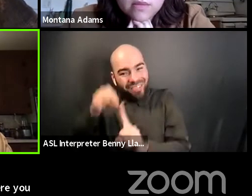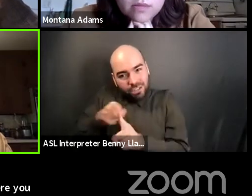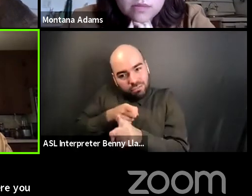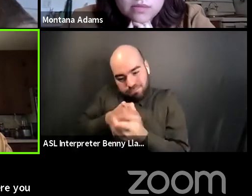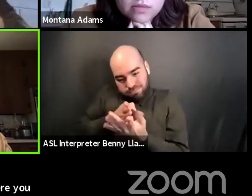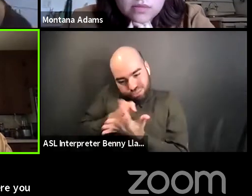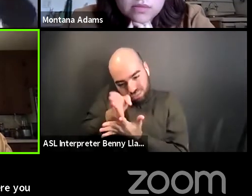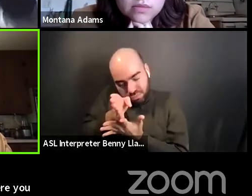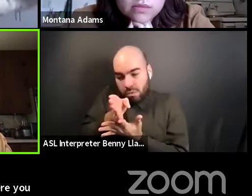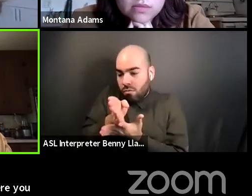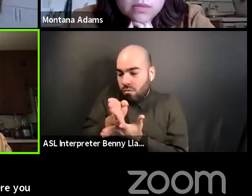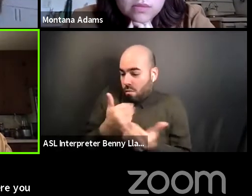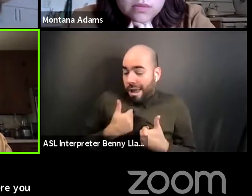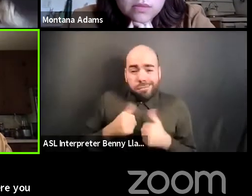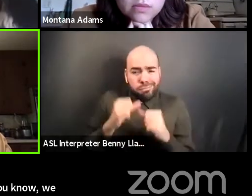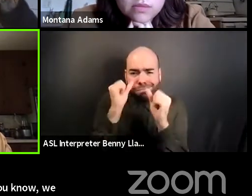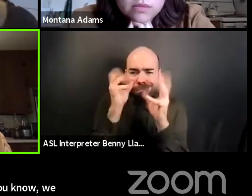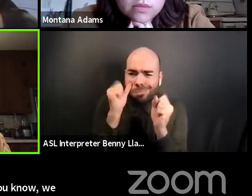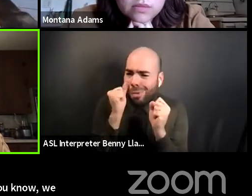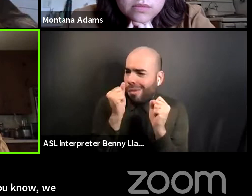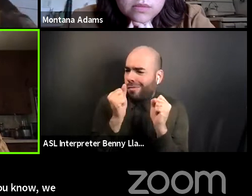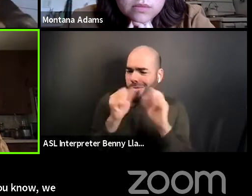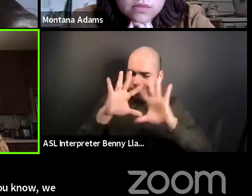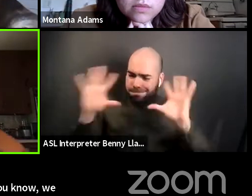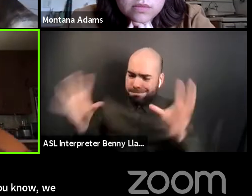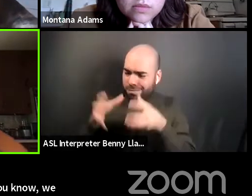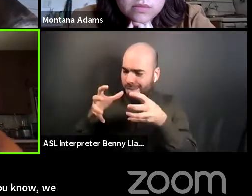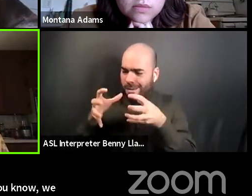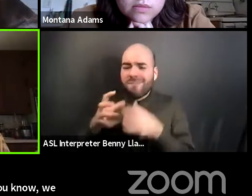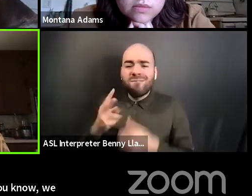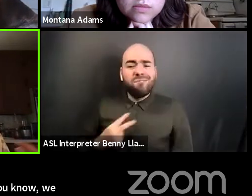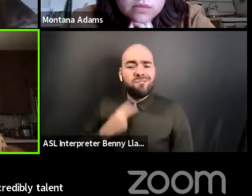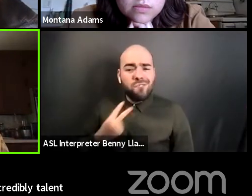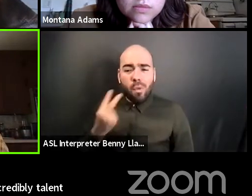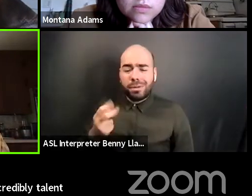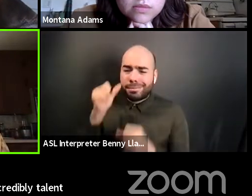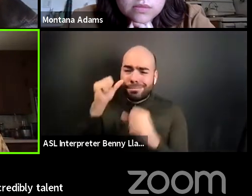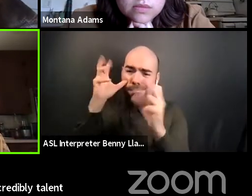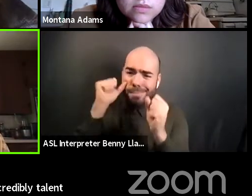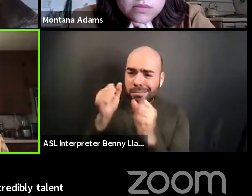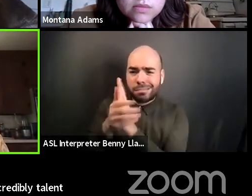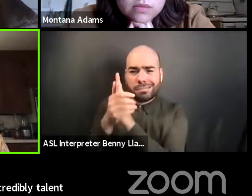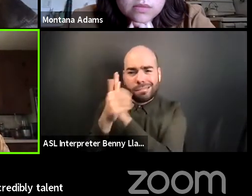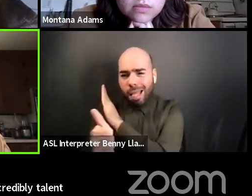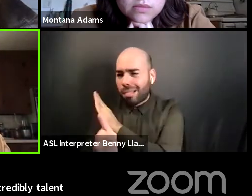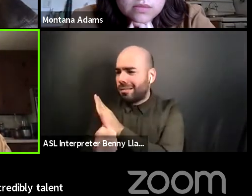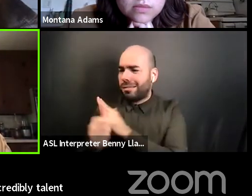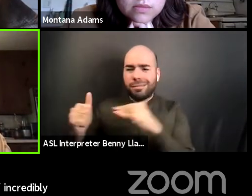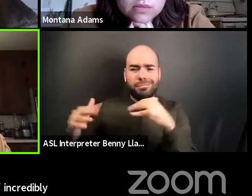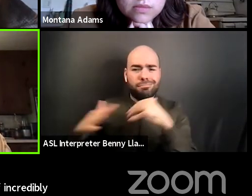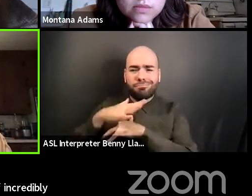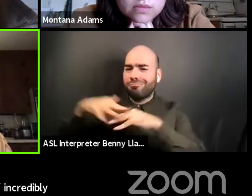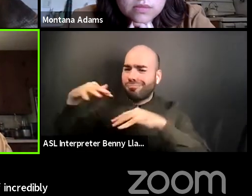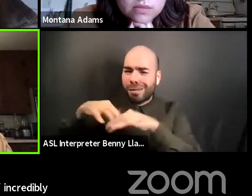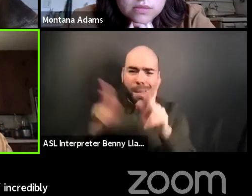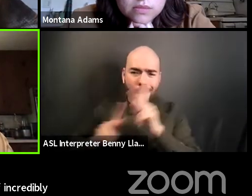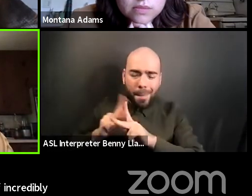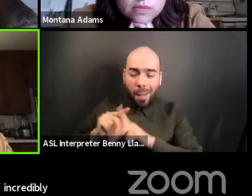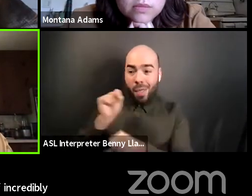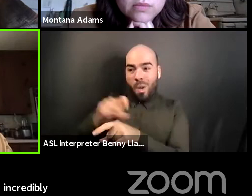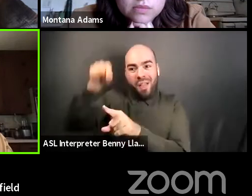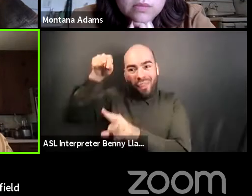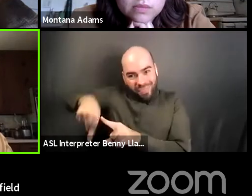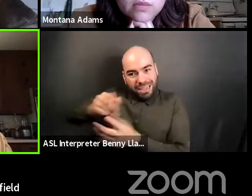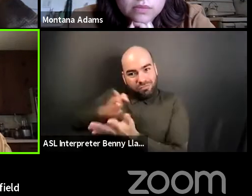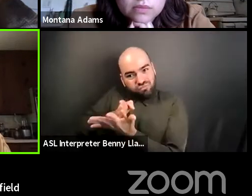know, we have this wonderful collective voice of incredibly talented Indigenous folks in this field. And